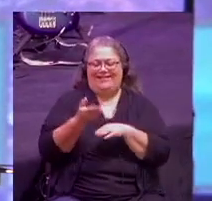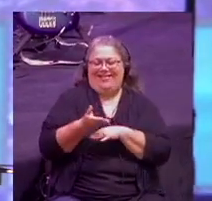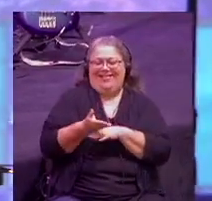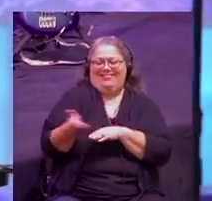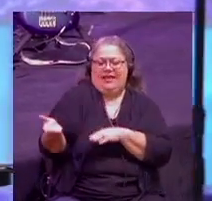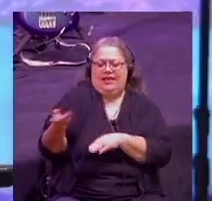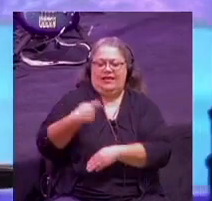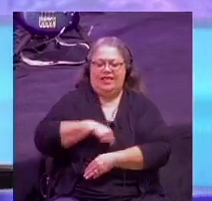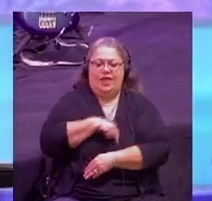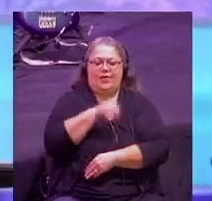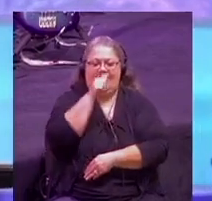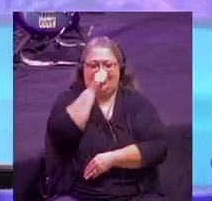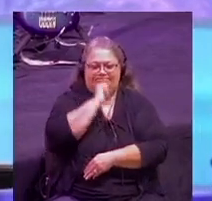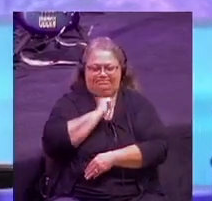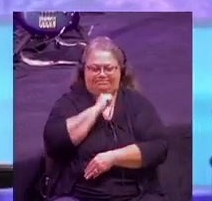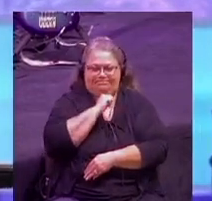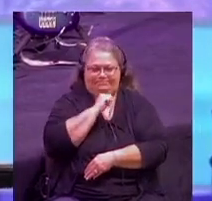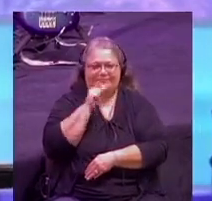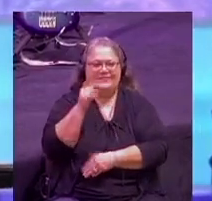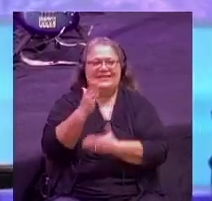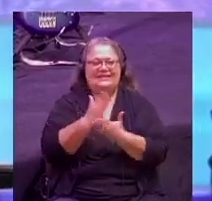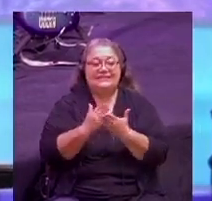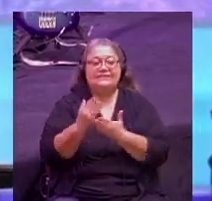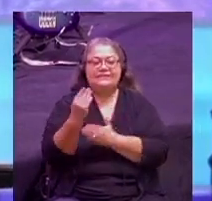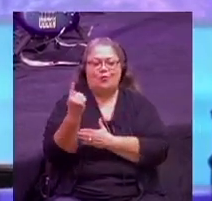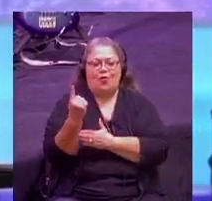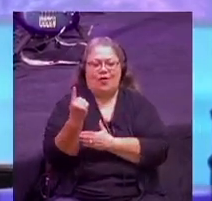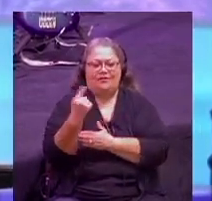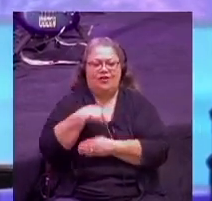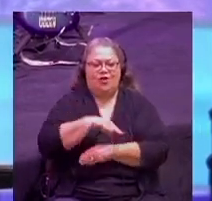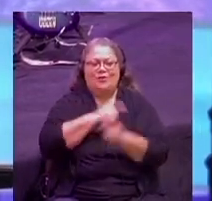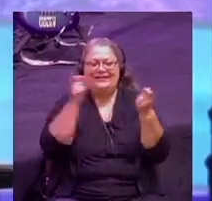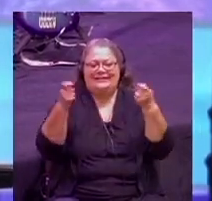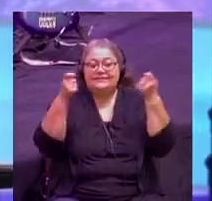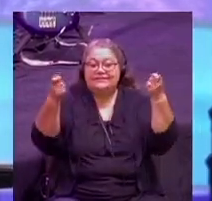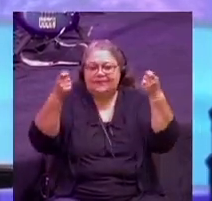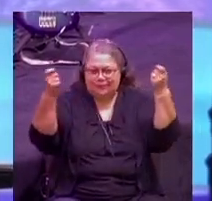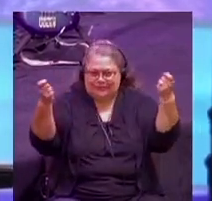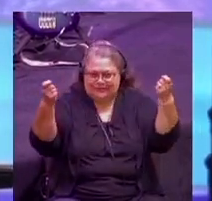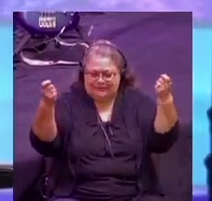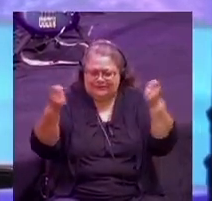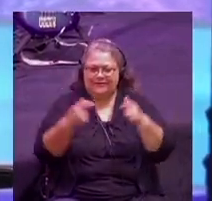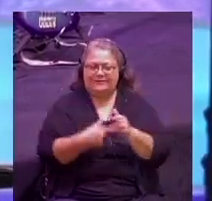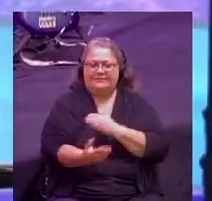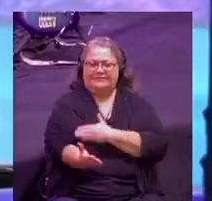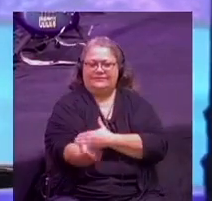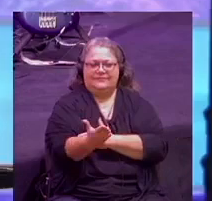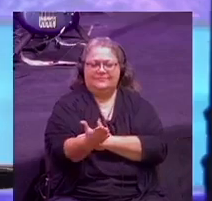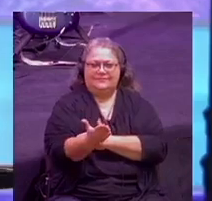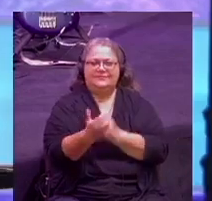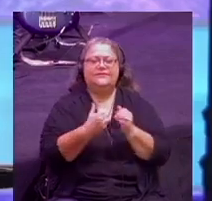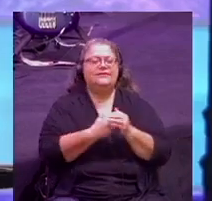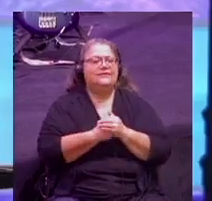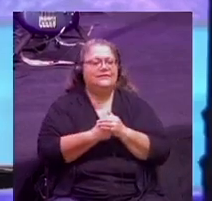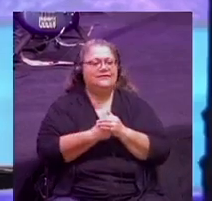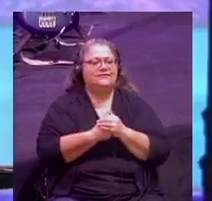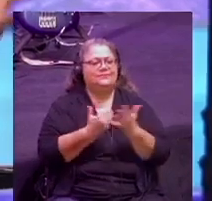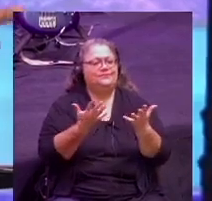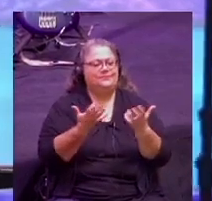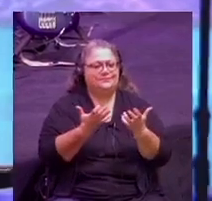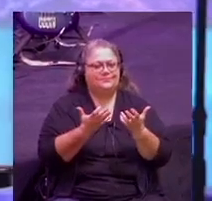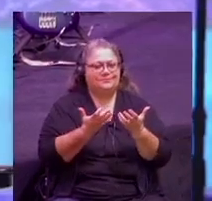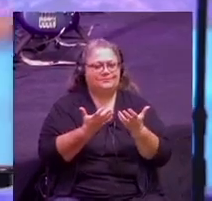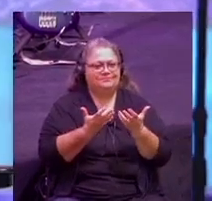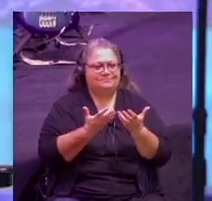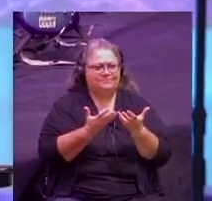tolerate. He is someone that we should celebrate. And so this morning, I just want to try to convey to